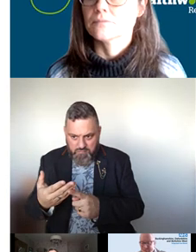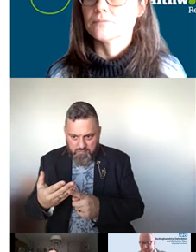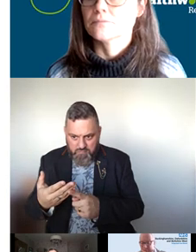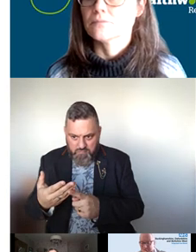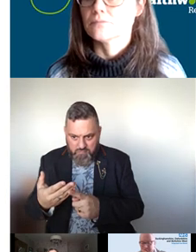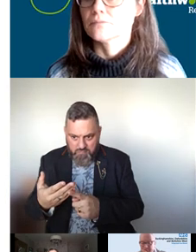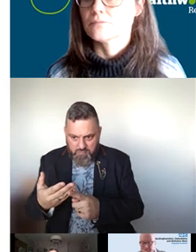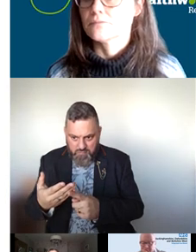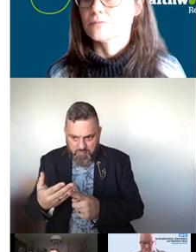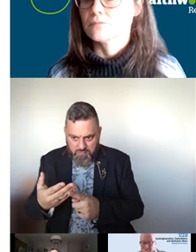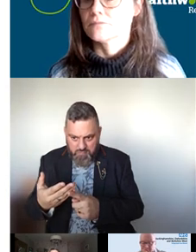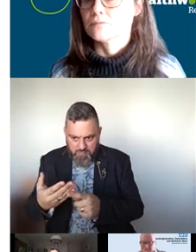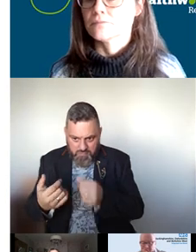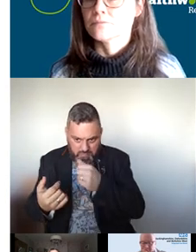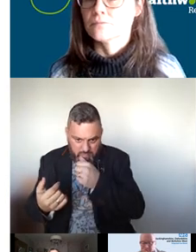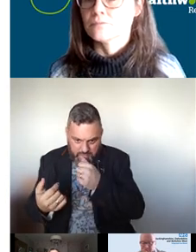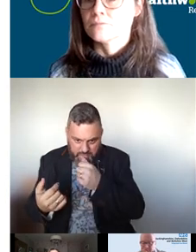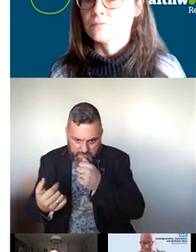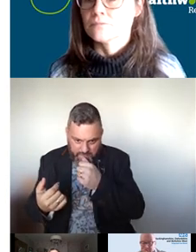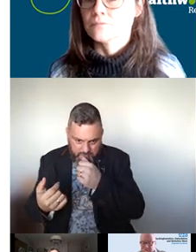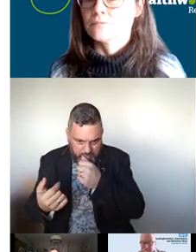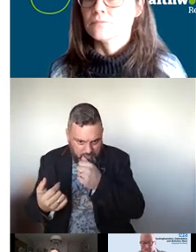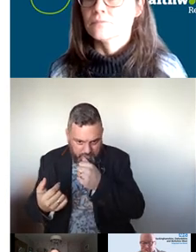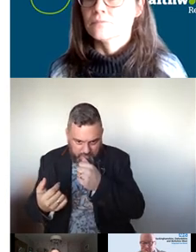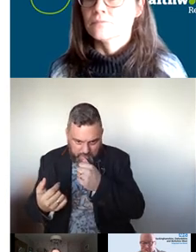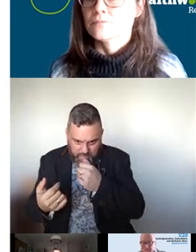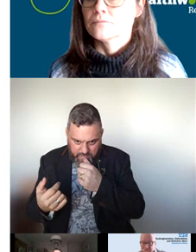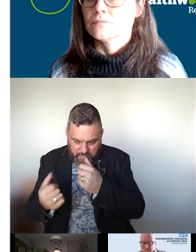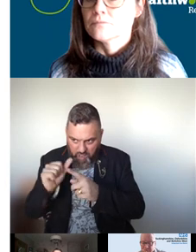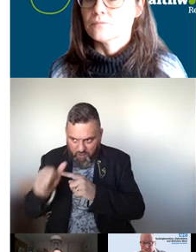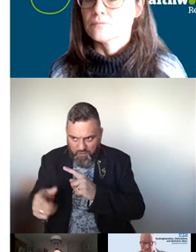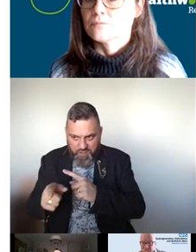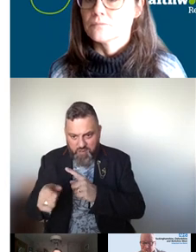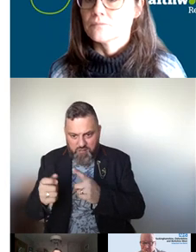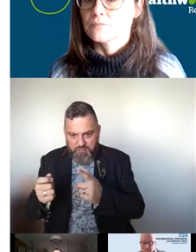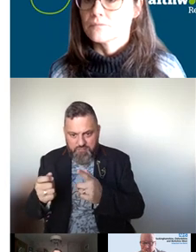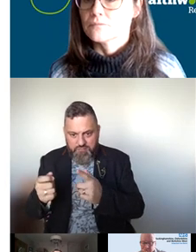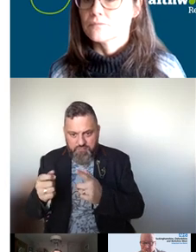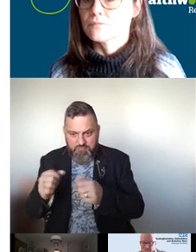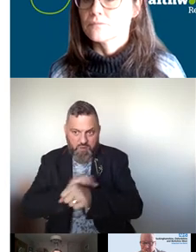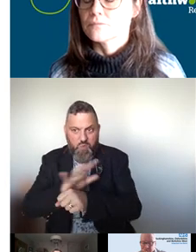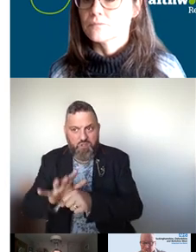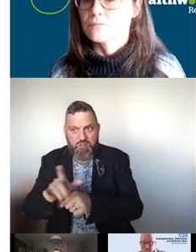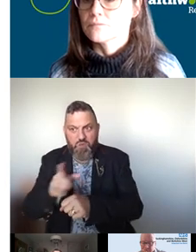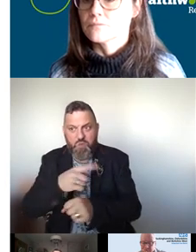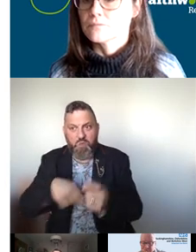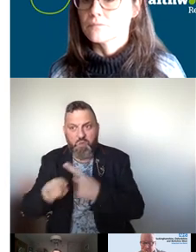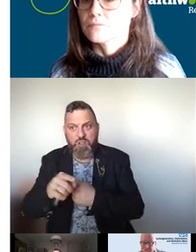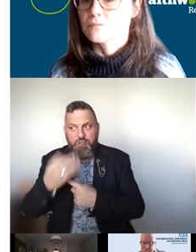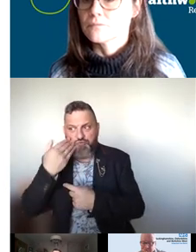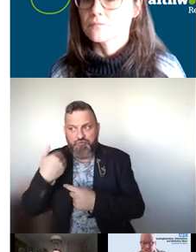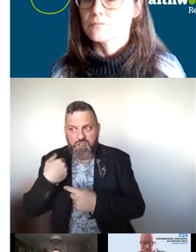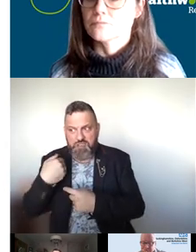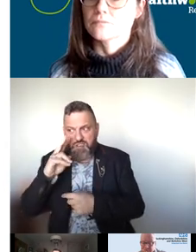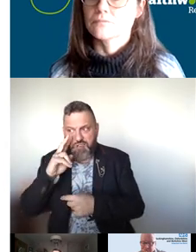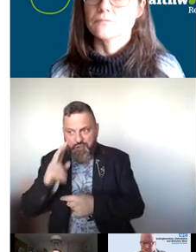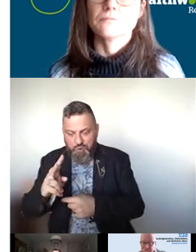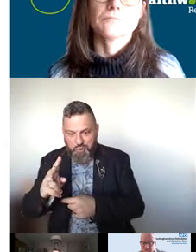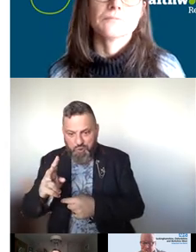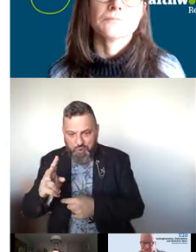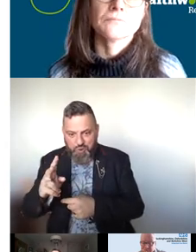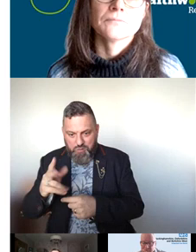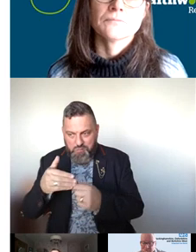been hugely welcomed following the pandemic. And we have recently obviously seen the published version of having a